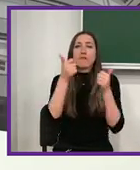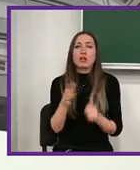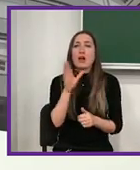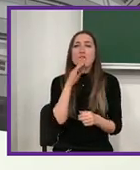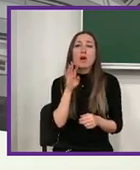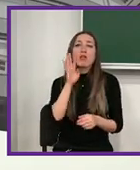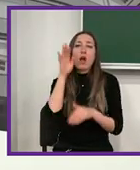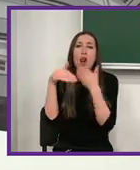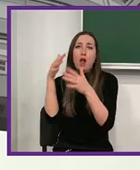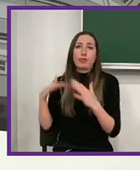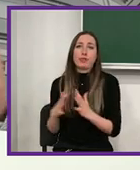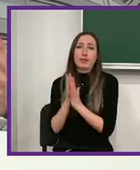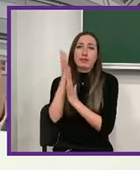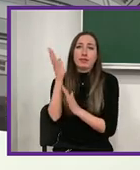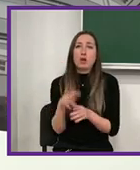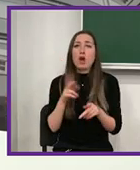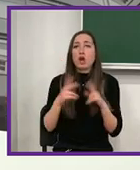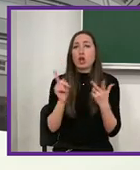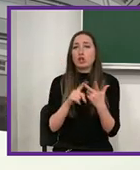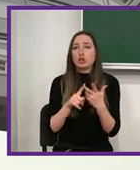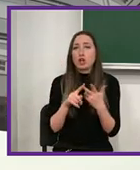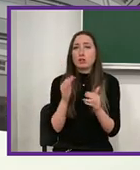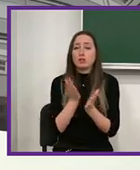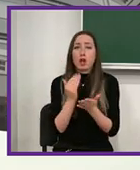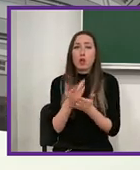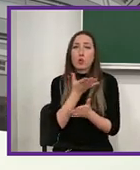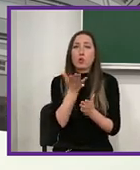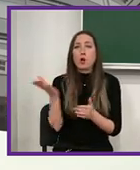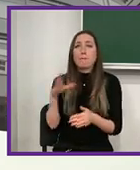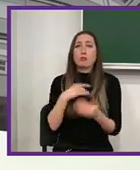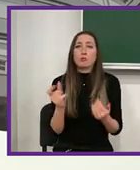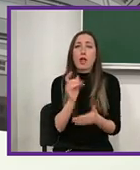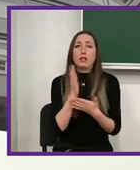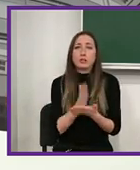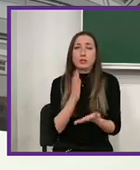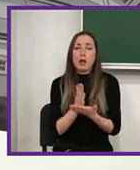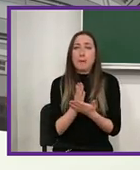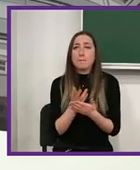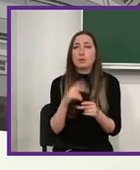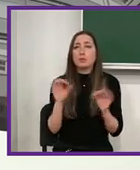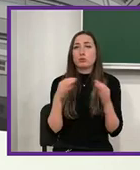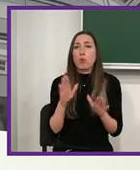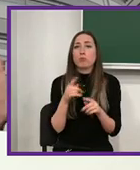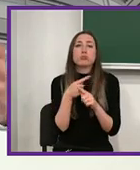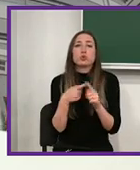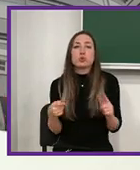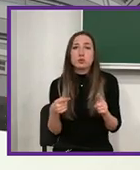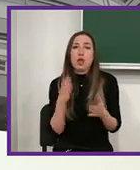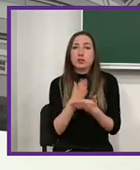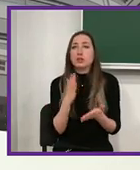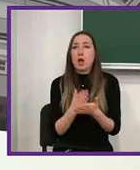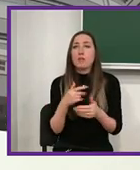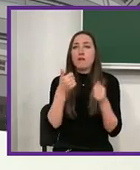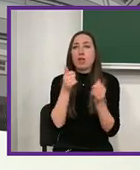developed. The third phase that we're now entering into and in the middle of is to give legally binding force to the core ideas